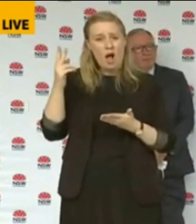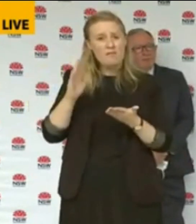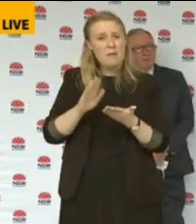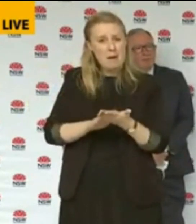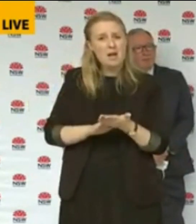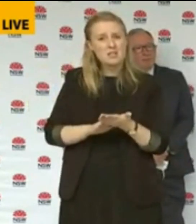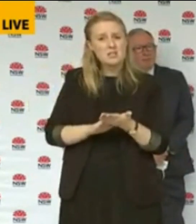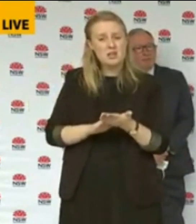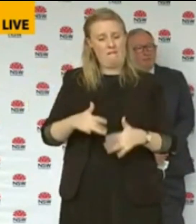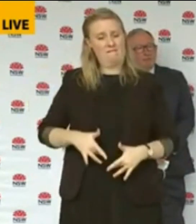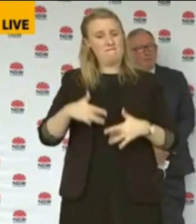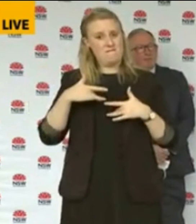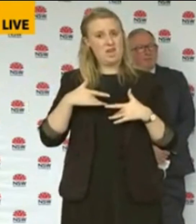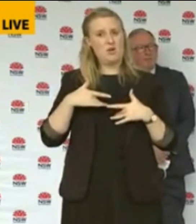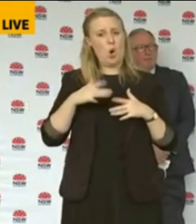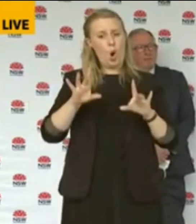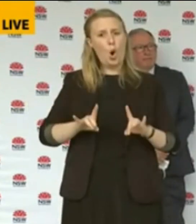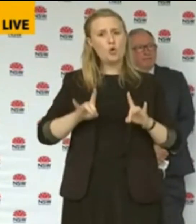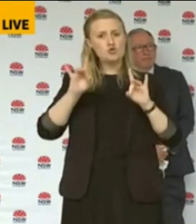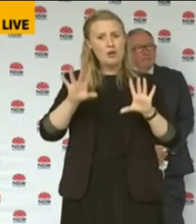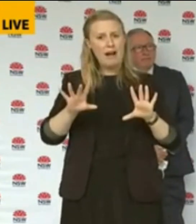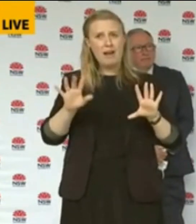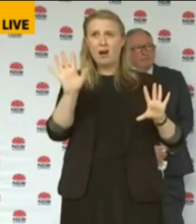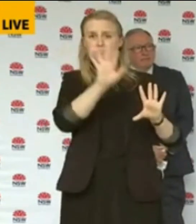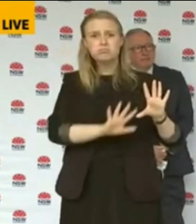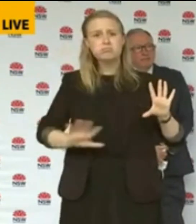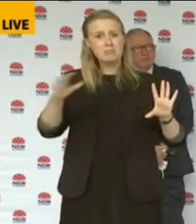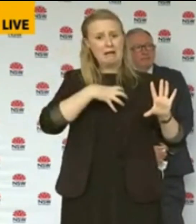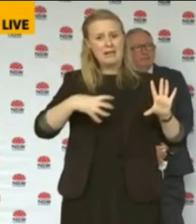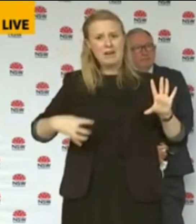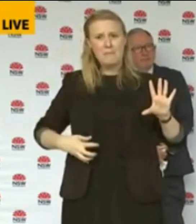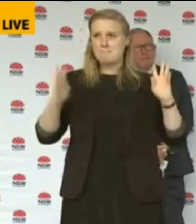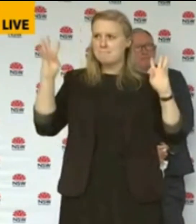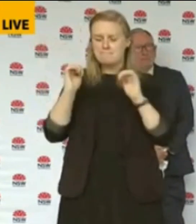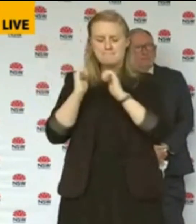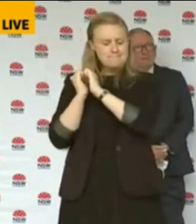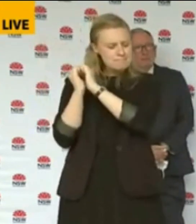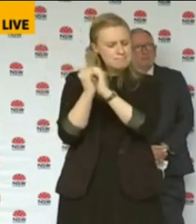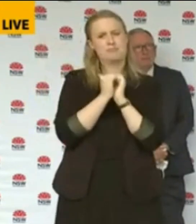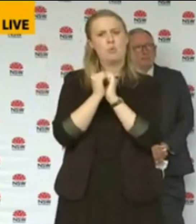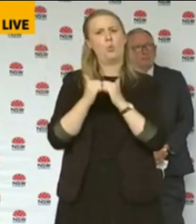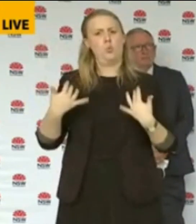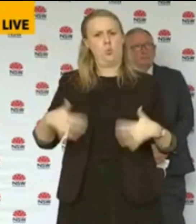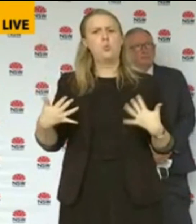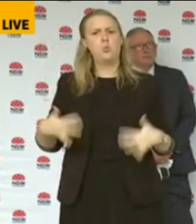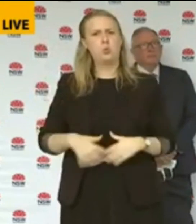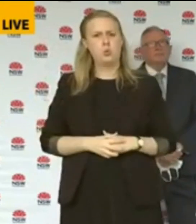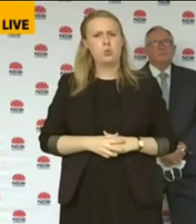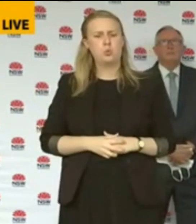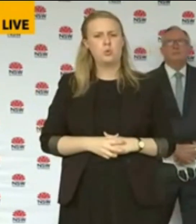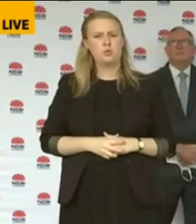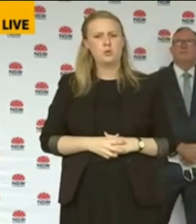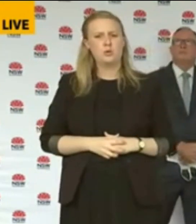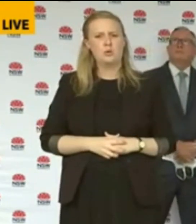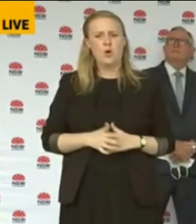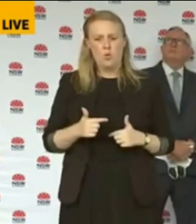pandemic, the National Cabinet, I believe, led by the Prime Minister of this country, achieved what it was set up to achieve. We're at the tail end now,